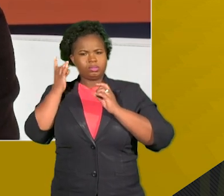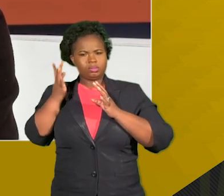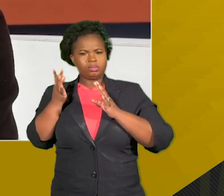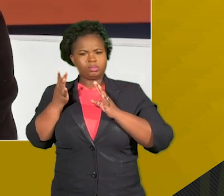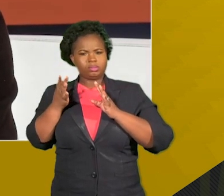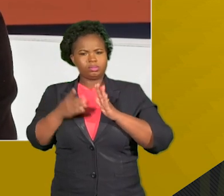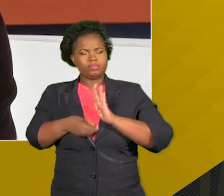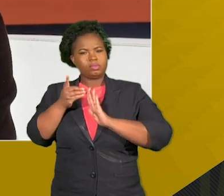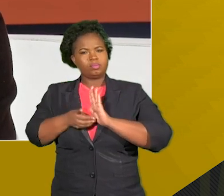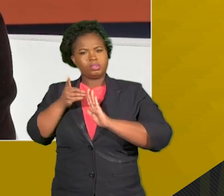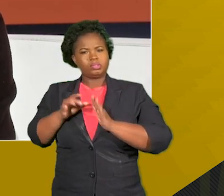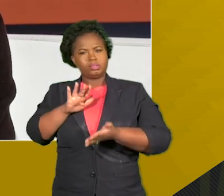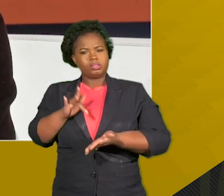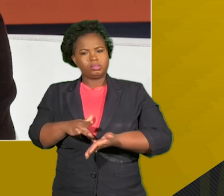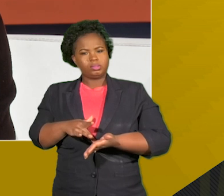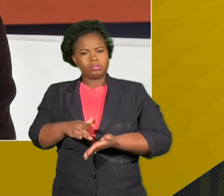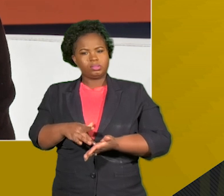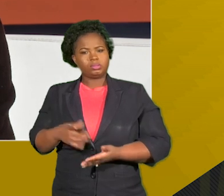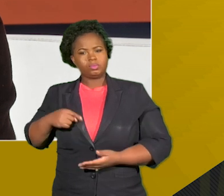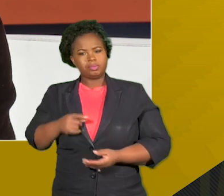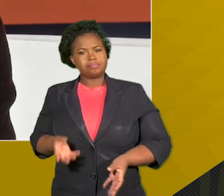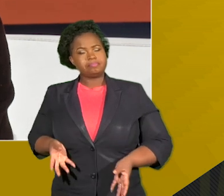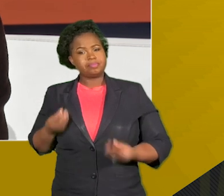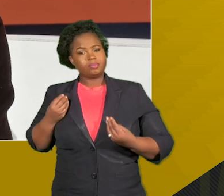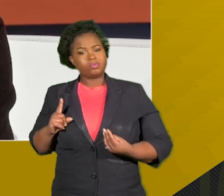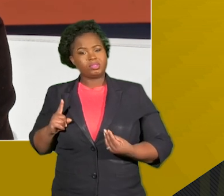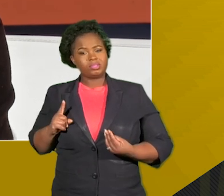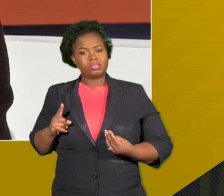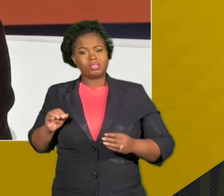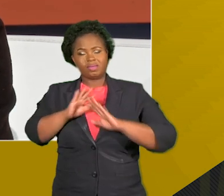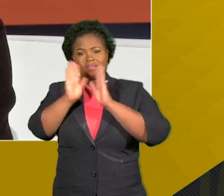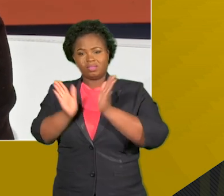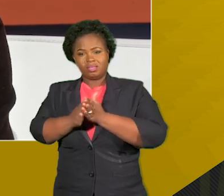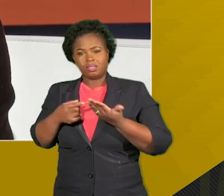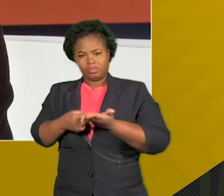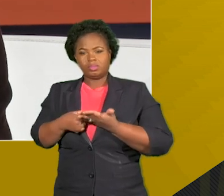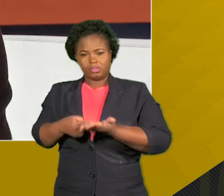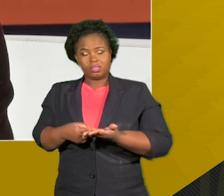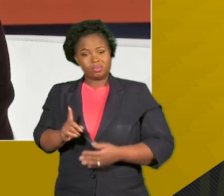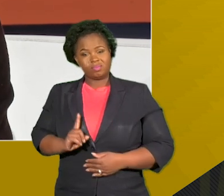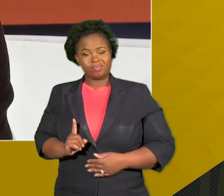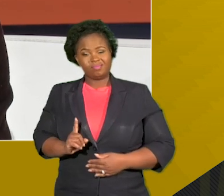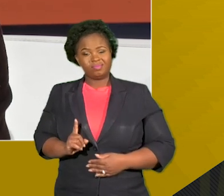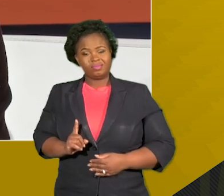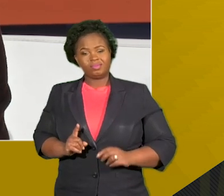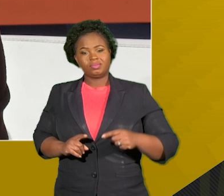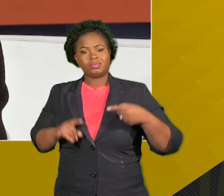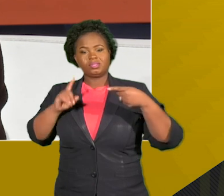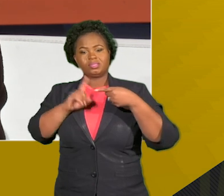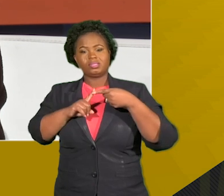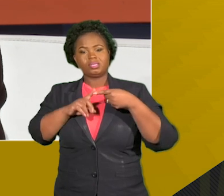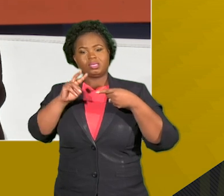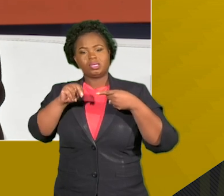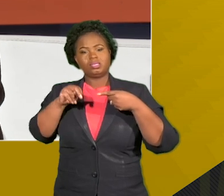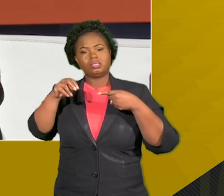Okay. Because what we've seen and discovered is that whatever the issues that we are talking about, the first key is that NGOs and